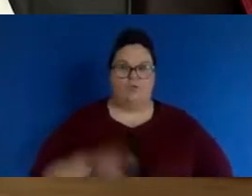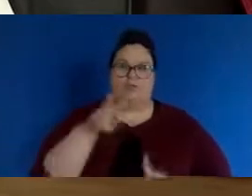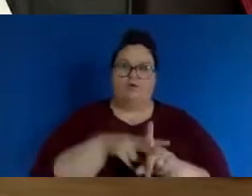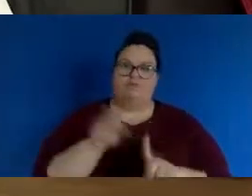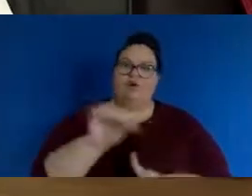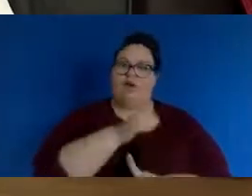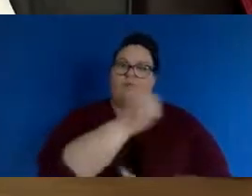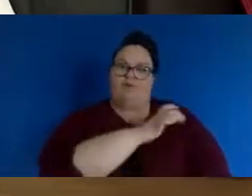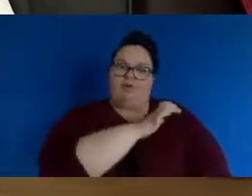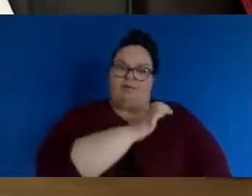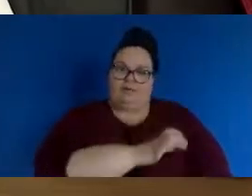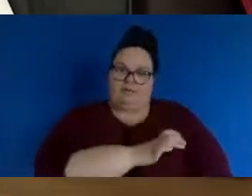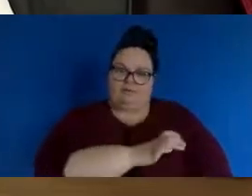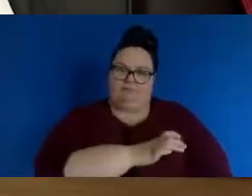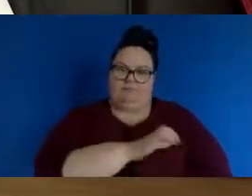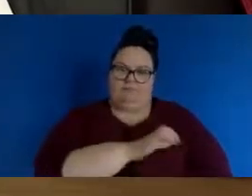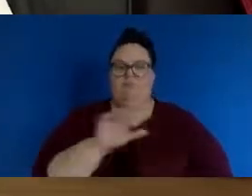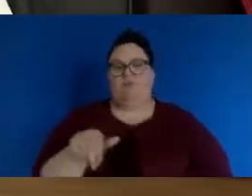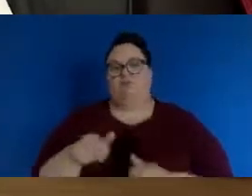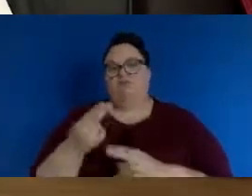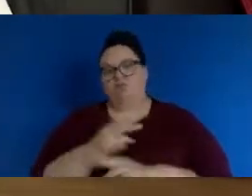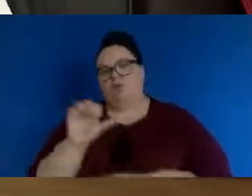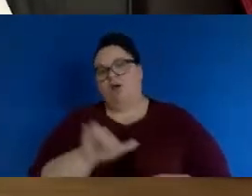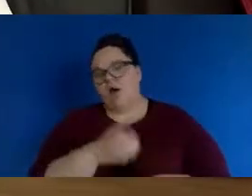clinic where the other vaccine was offered.